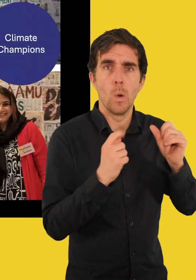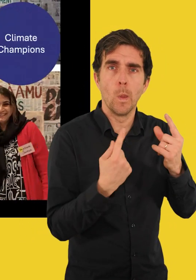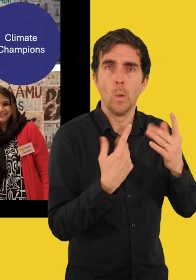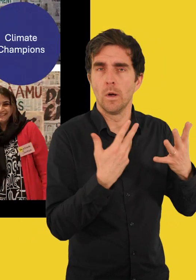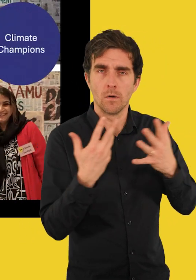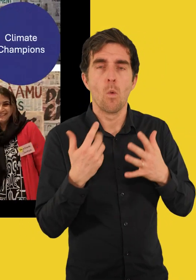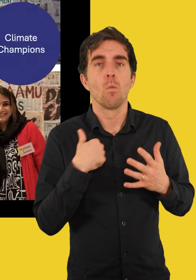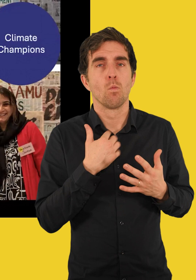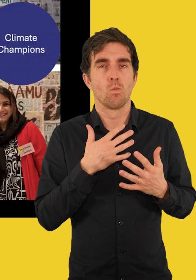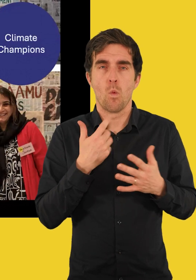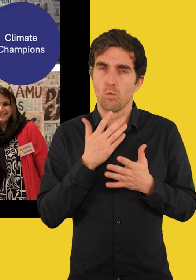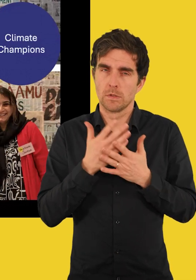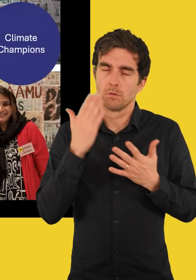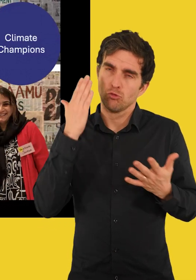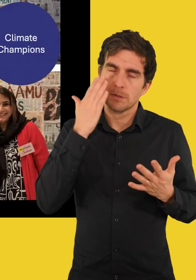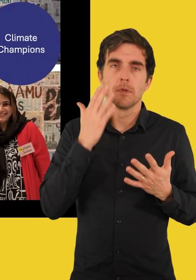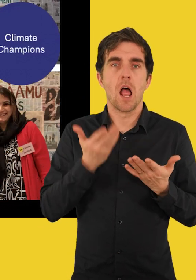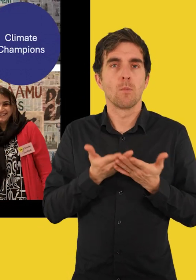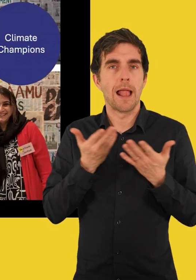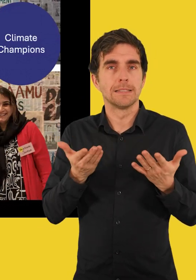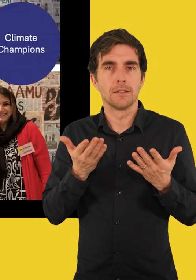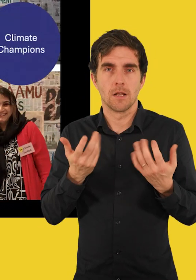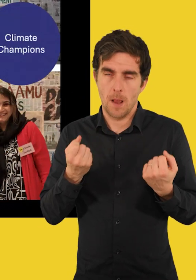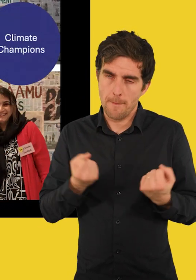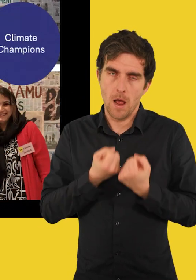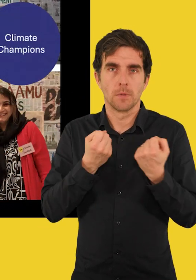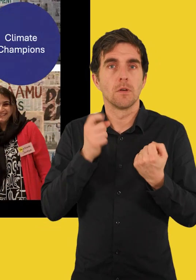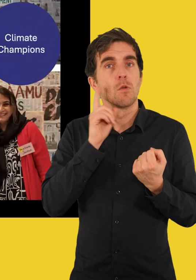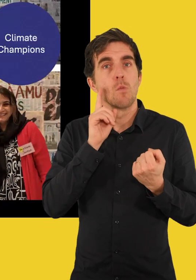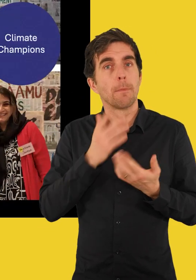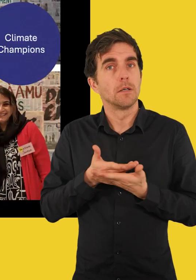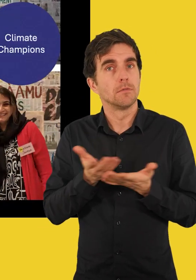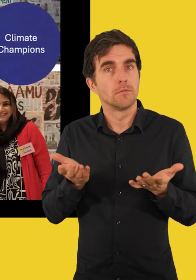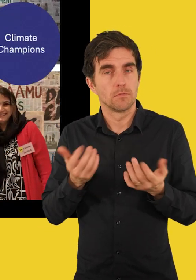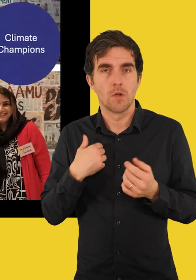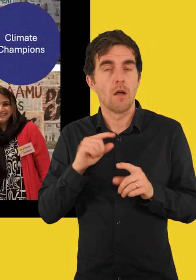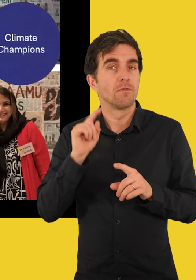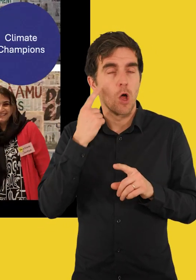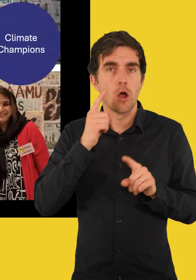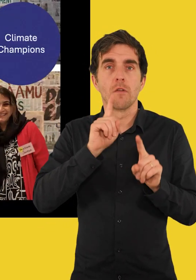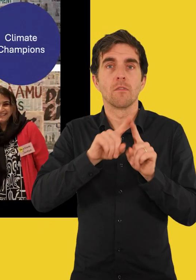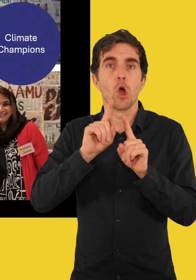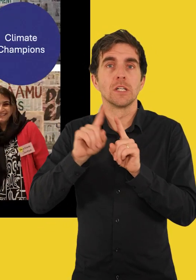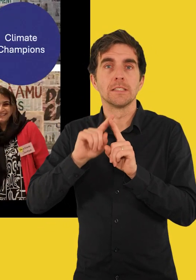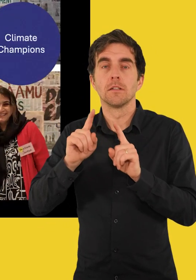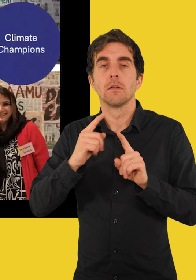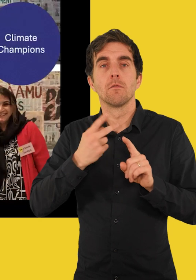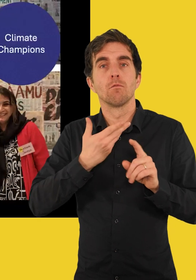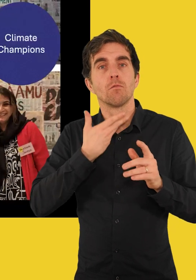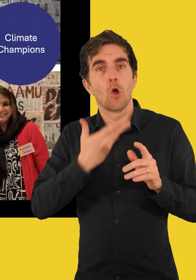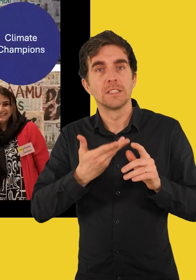As a group, we really dreamed of equality and empowerment of women. I also heard diverse